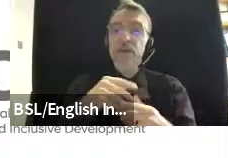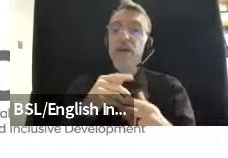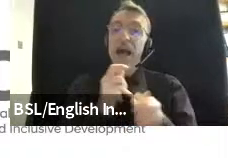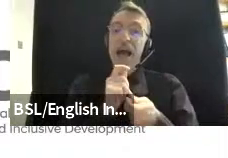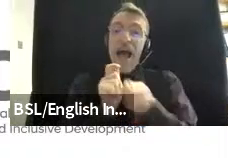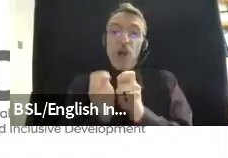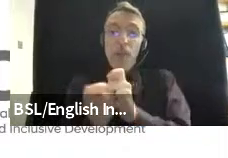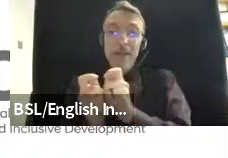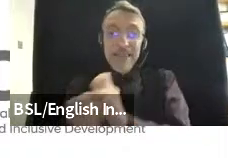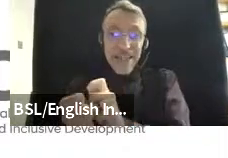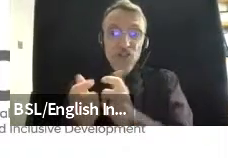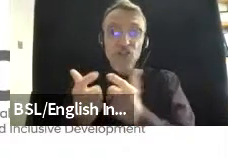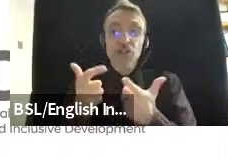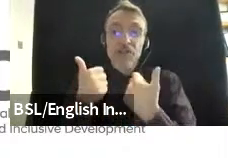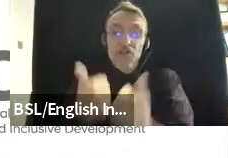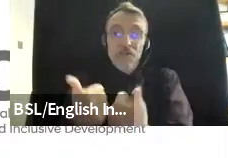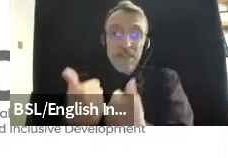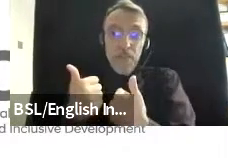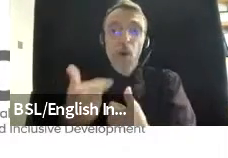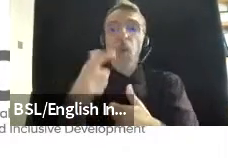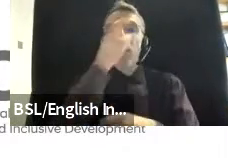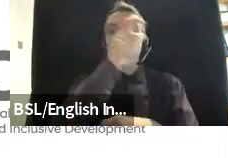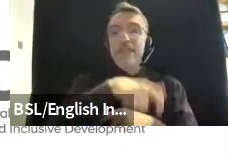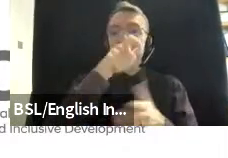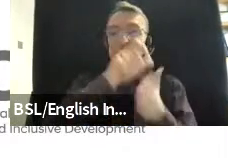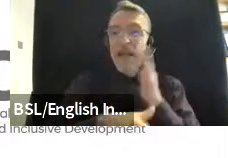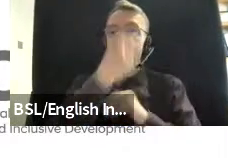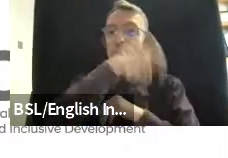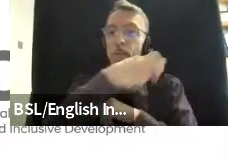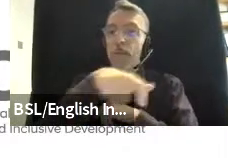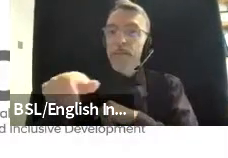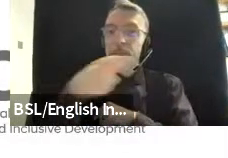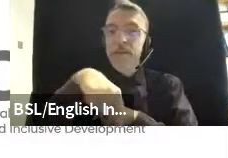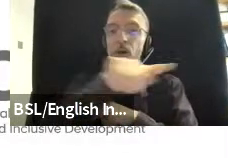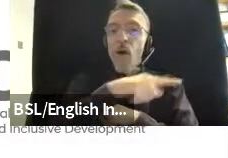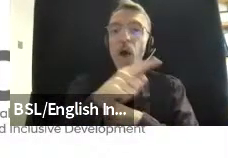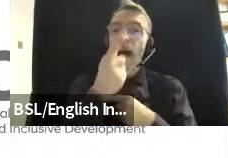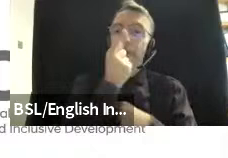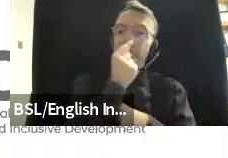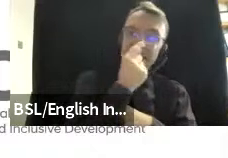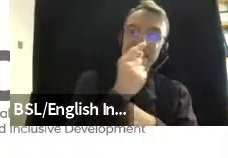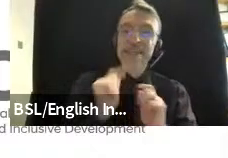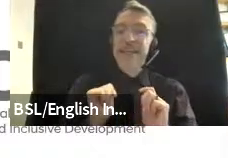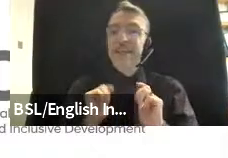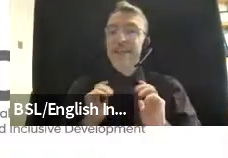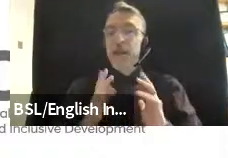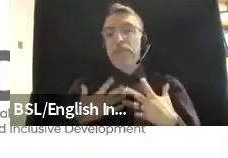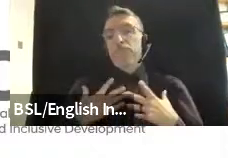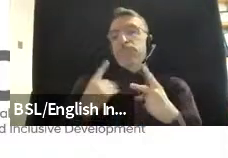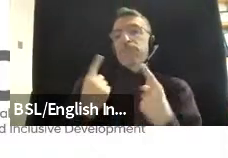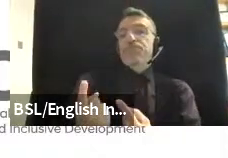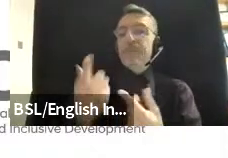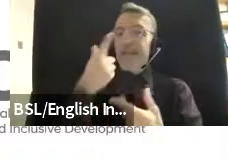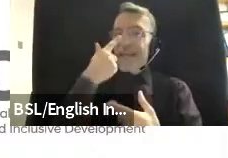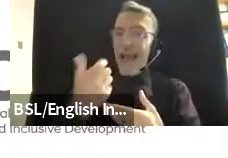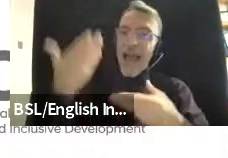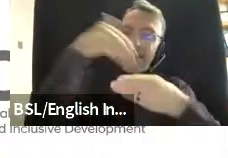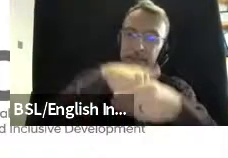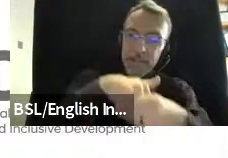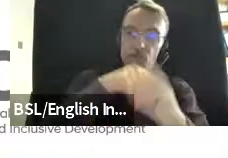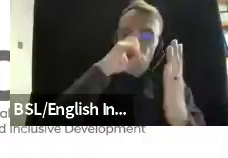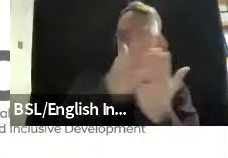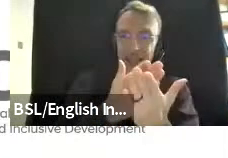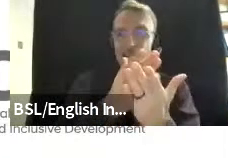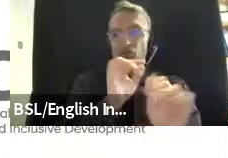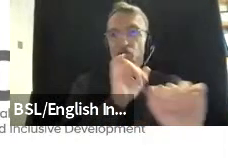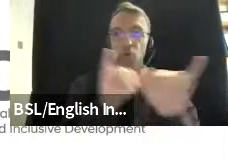be provided to ensure that people with disabilities have the ability and freedom to participate in religion and to practice their chosen religious